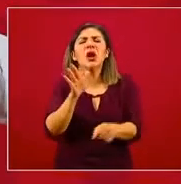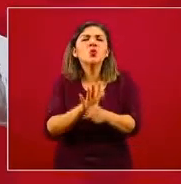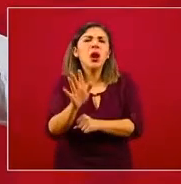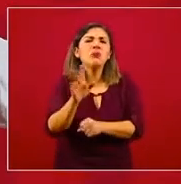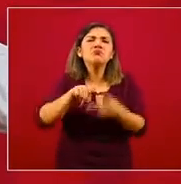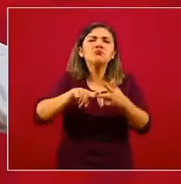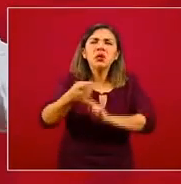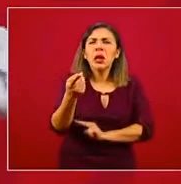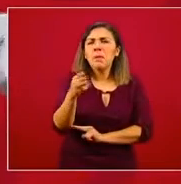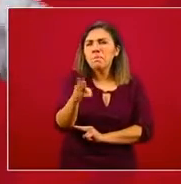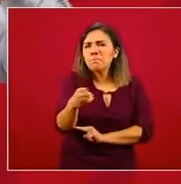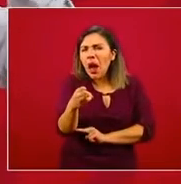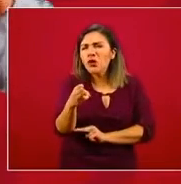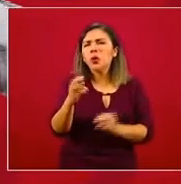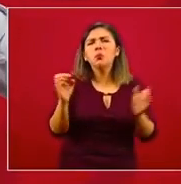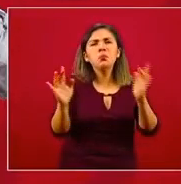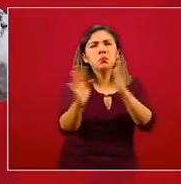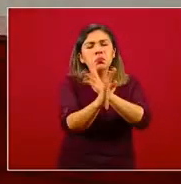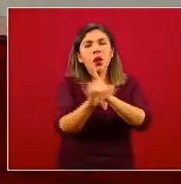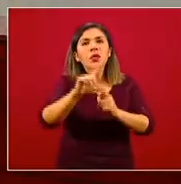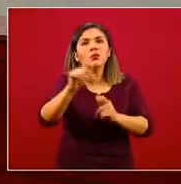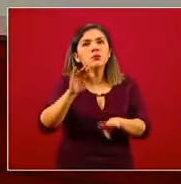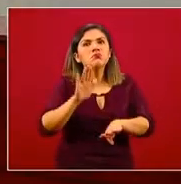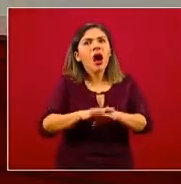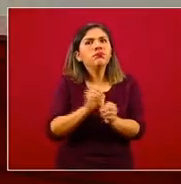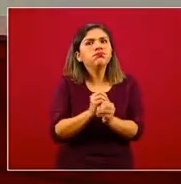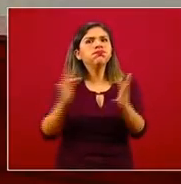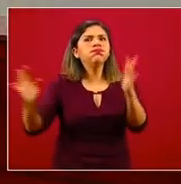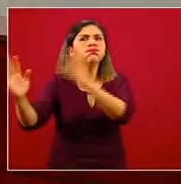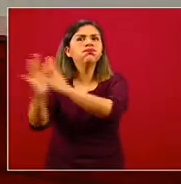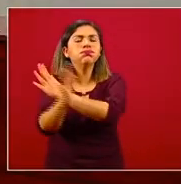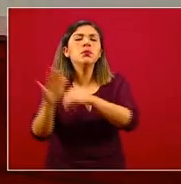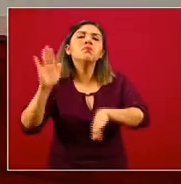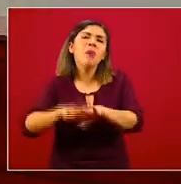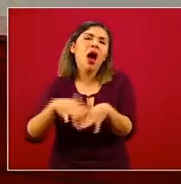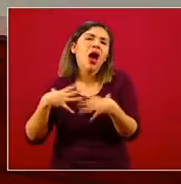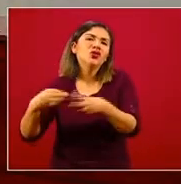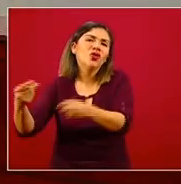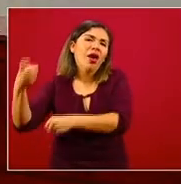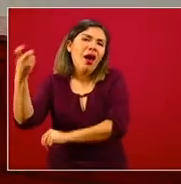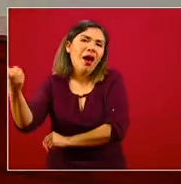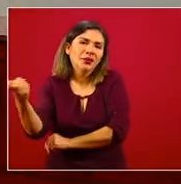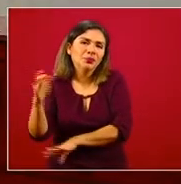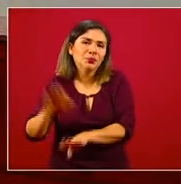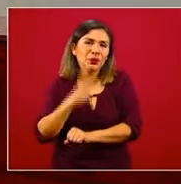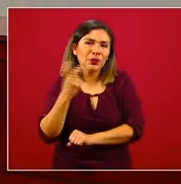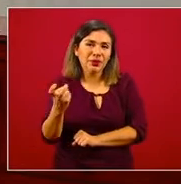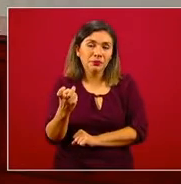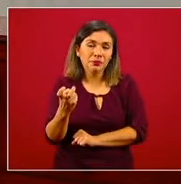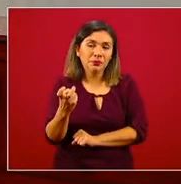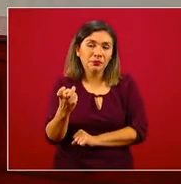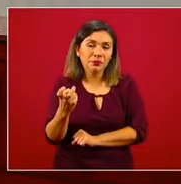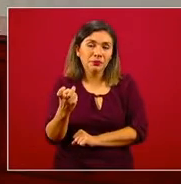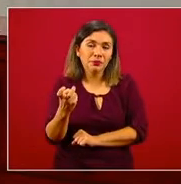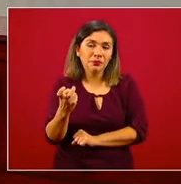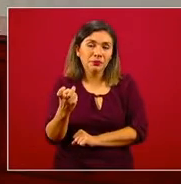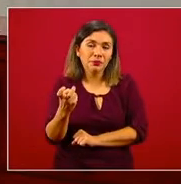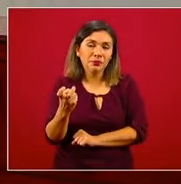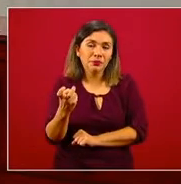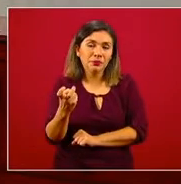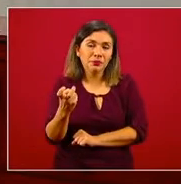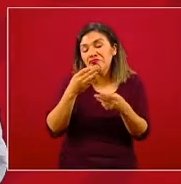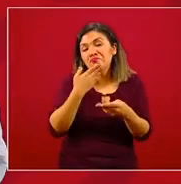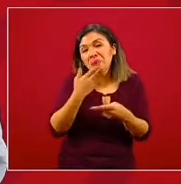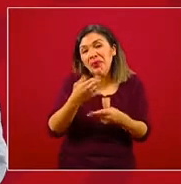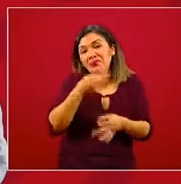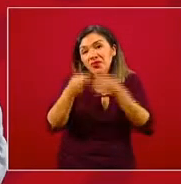reduced mobility, but maybe at some point, at the beginning, in the early days of May, people went out and contagion